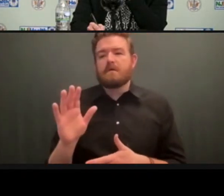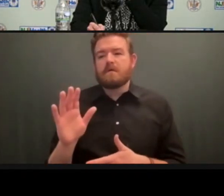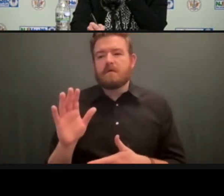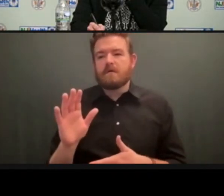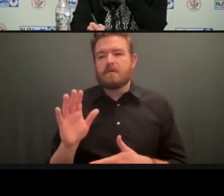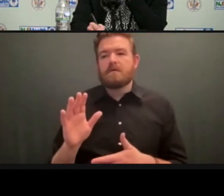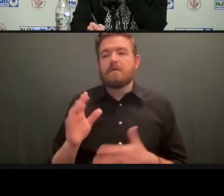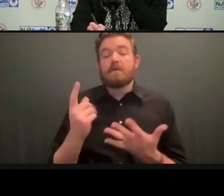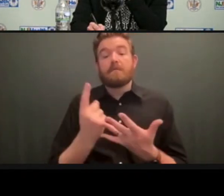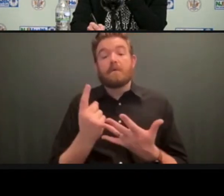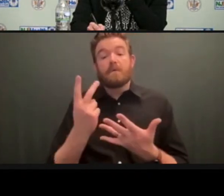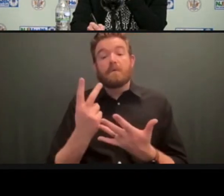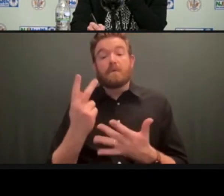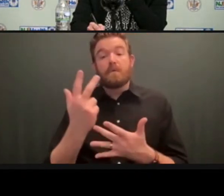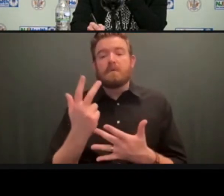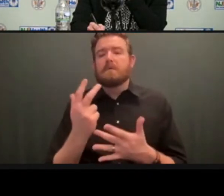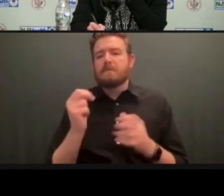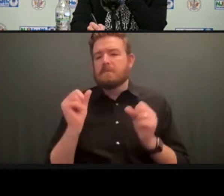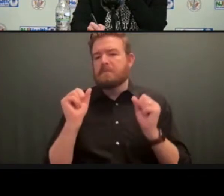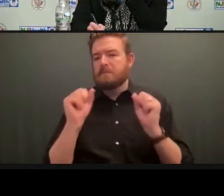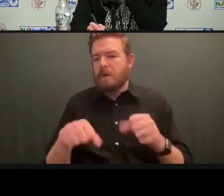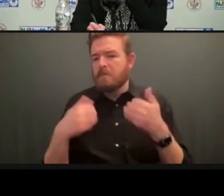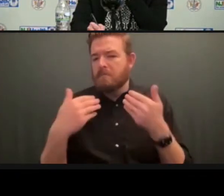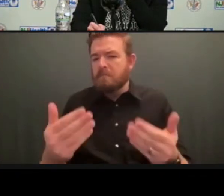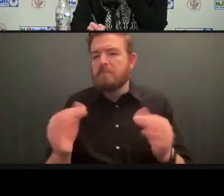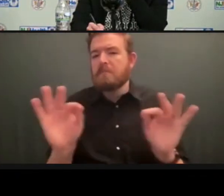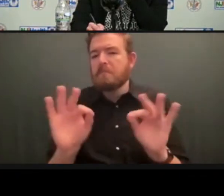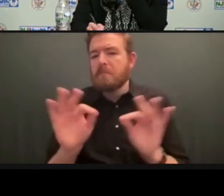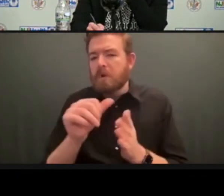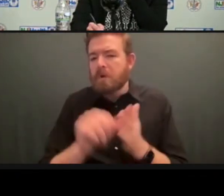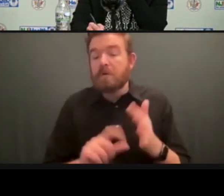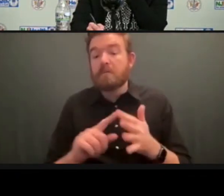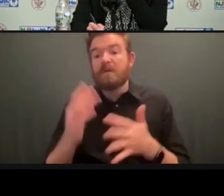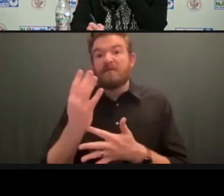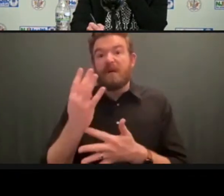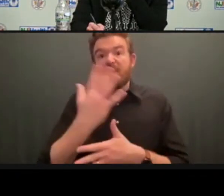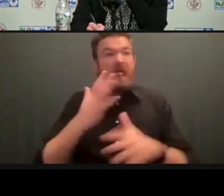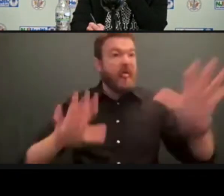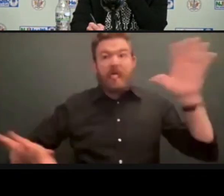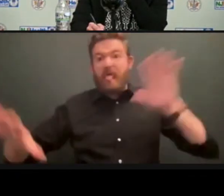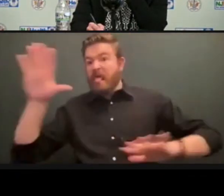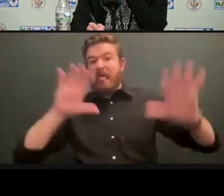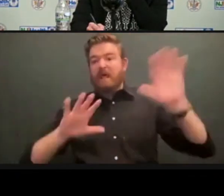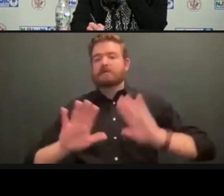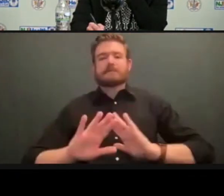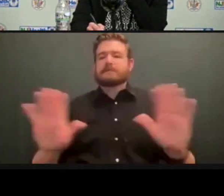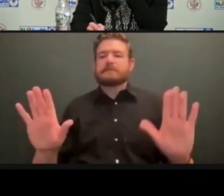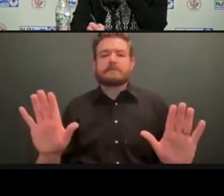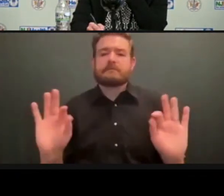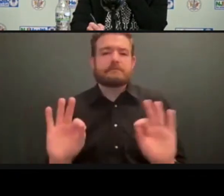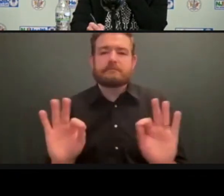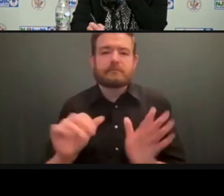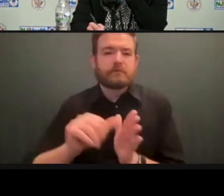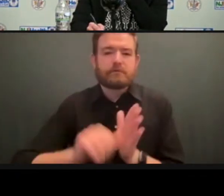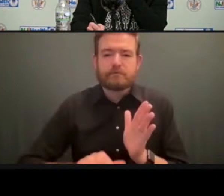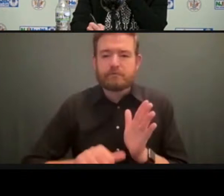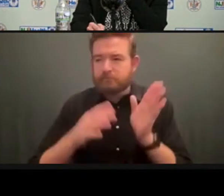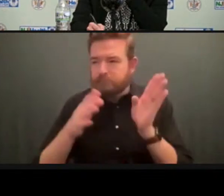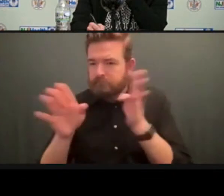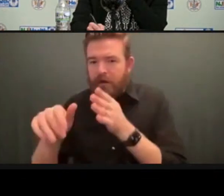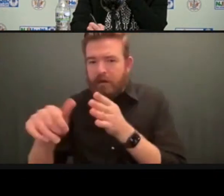what's happening and what we think is the right mix. Obviously, we reserve all options if we have to, but